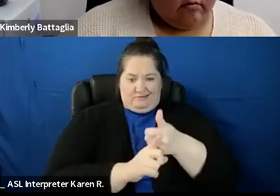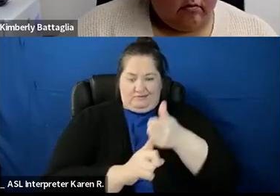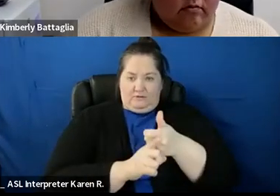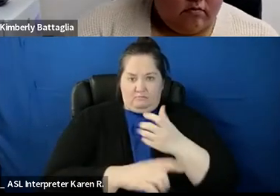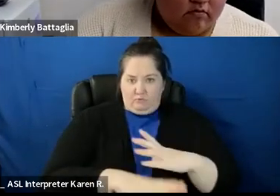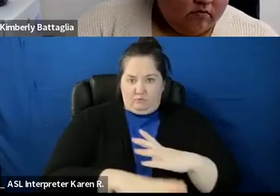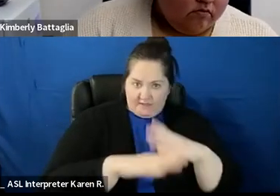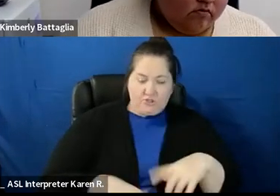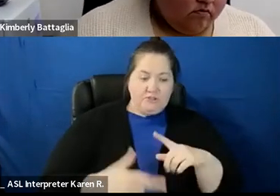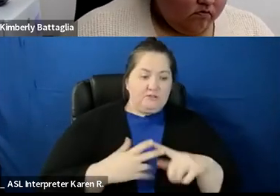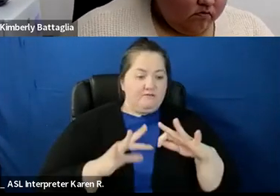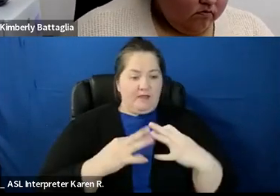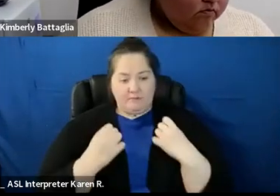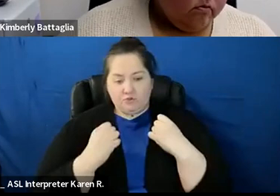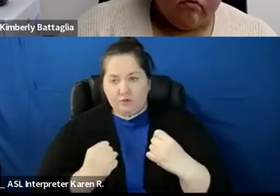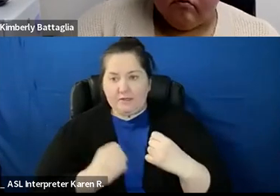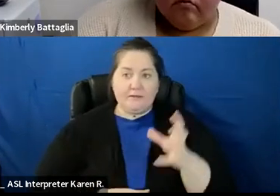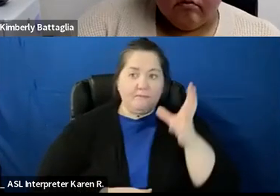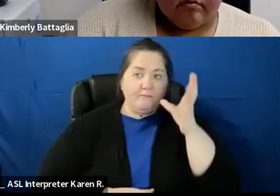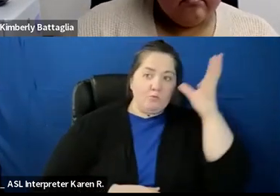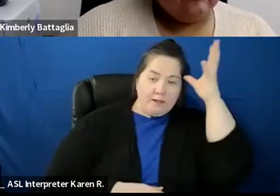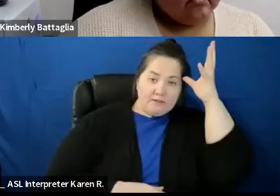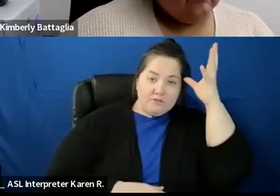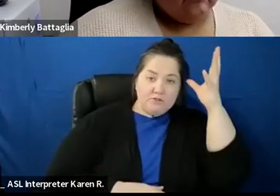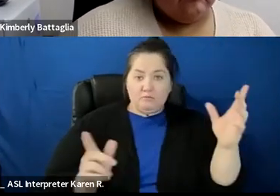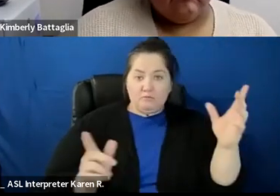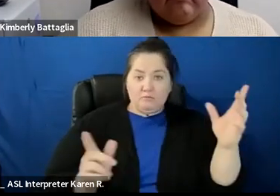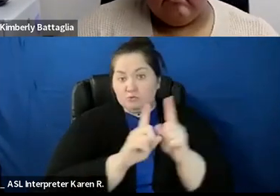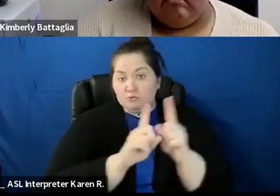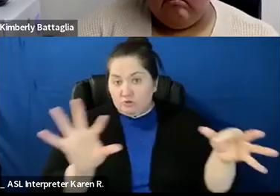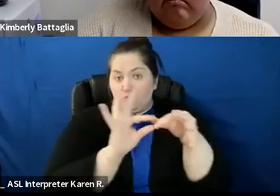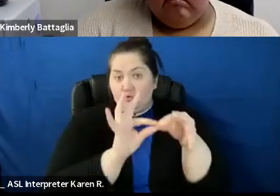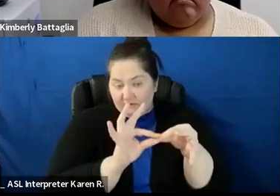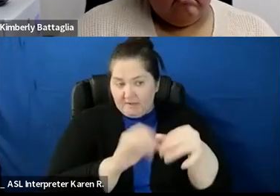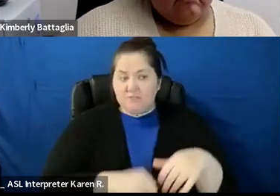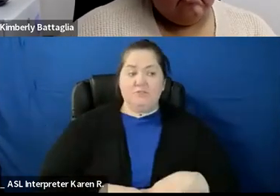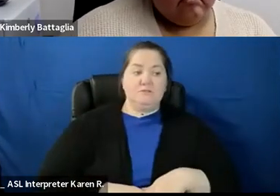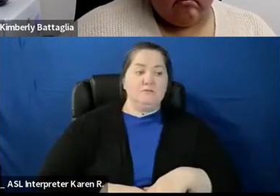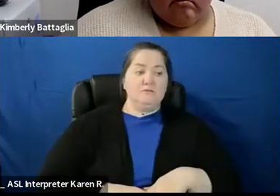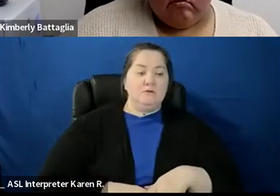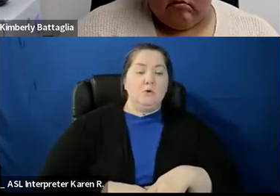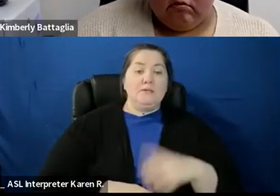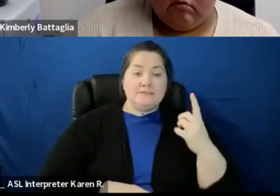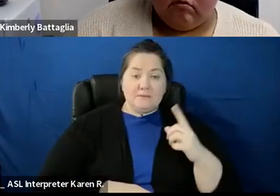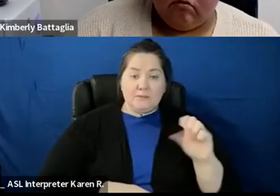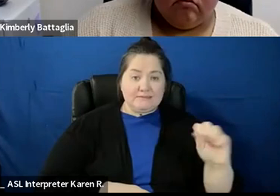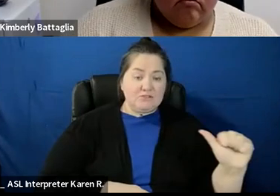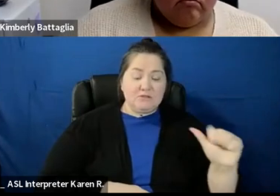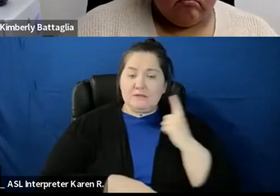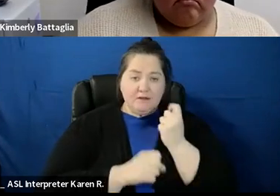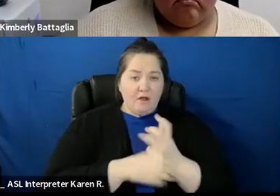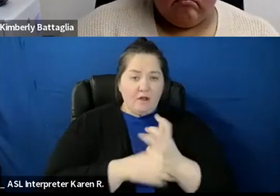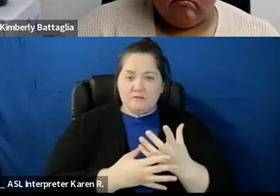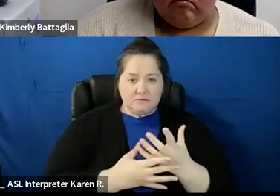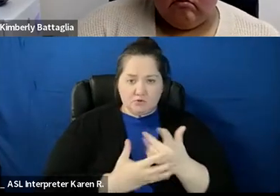strengthening, parental reunification. We're trying to address, because when someone is sexually assaulted, it can cause